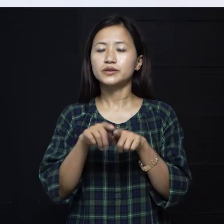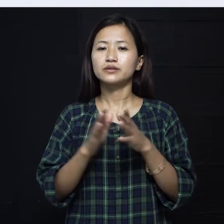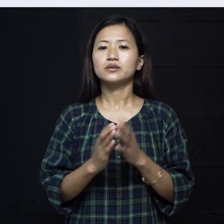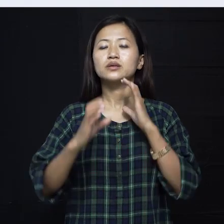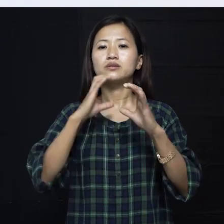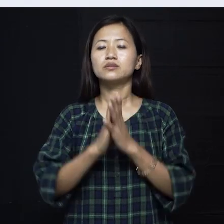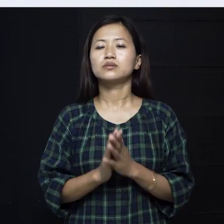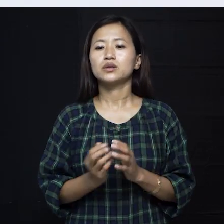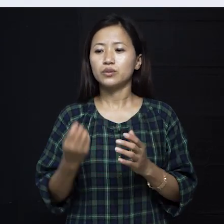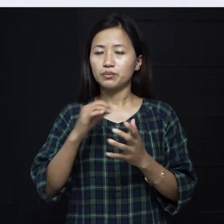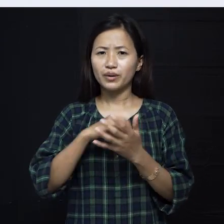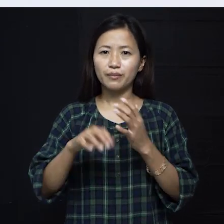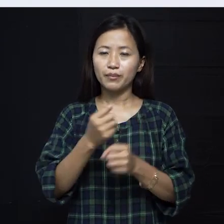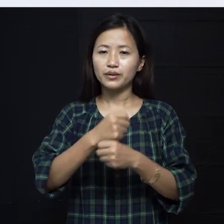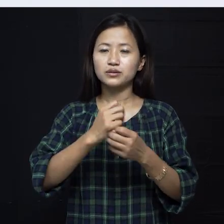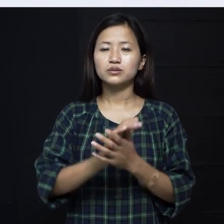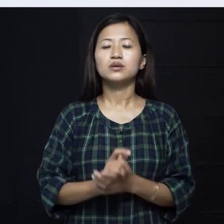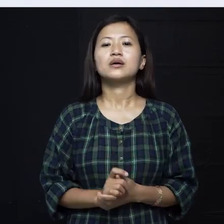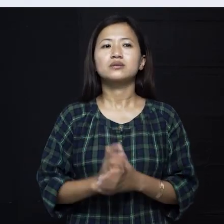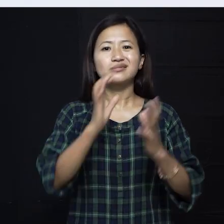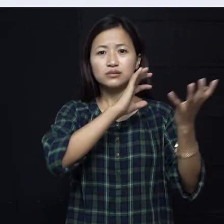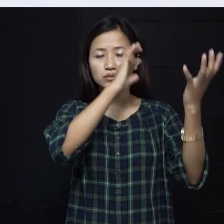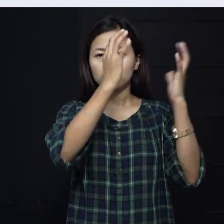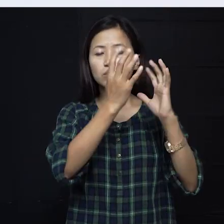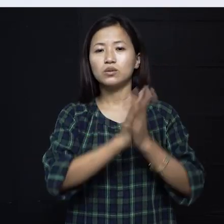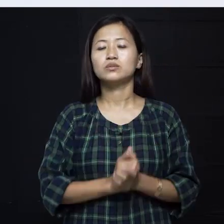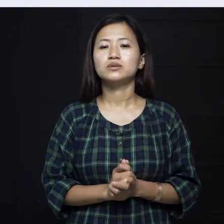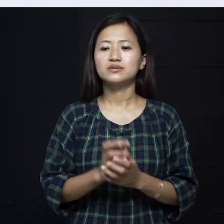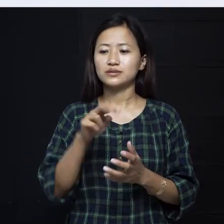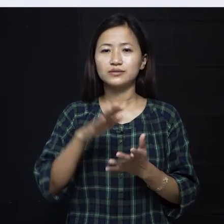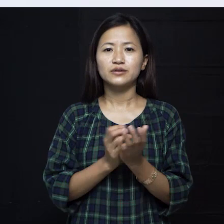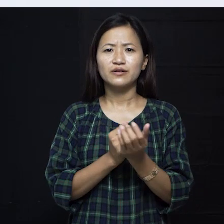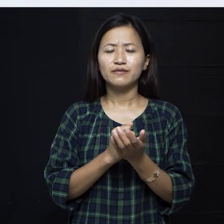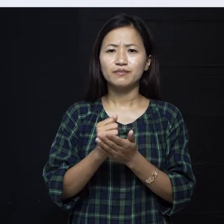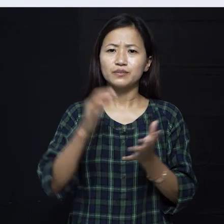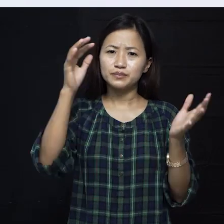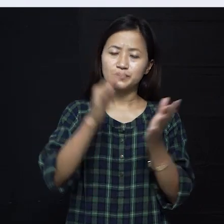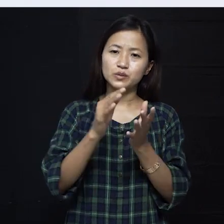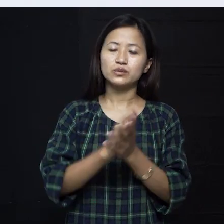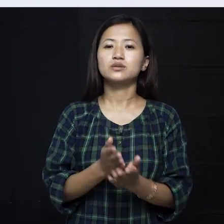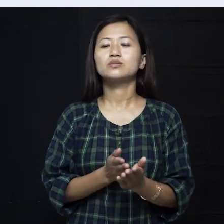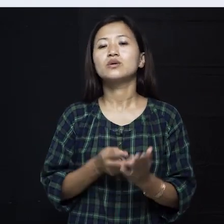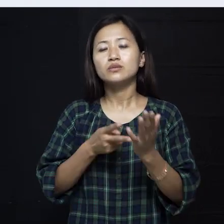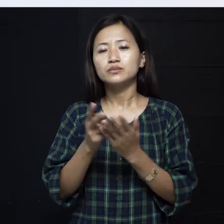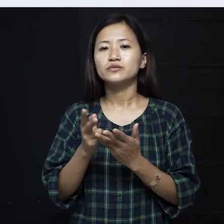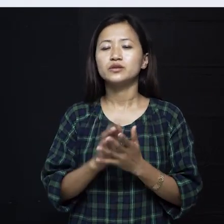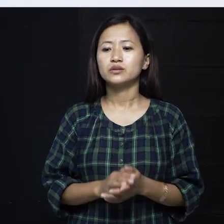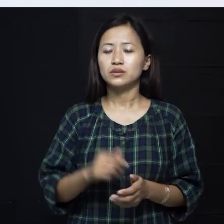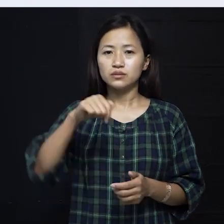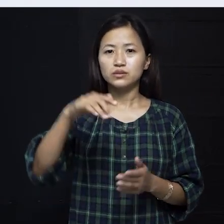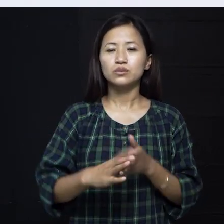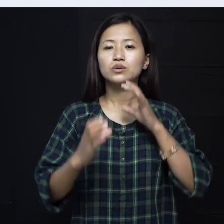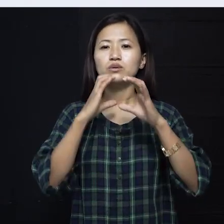world into a global village, isn't it? Because the reason why is because now we are able to communicate with one another.